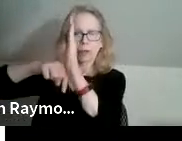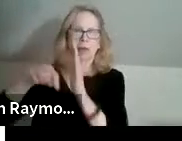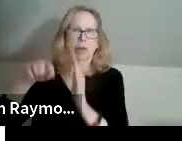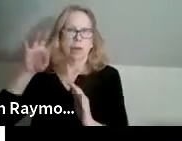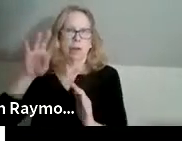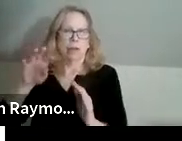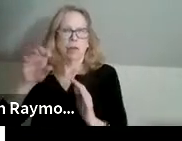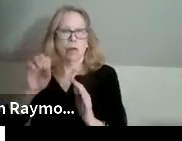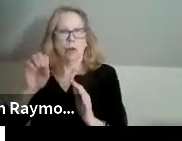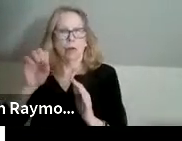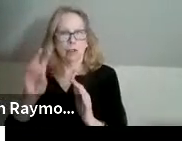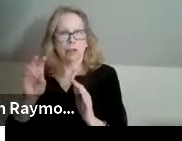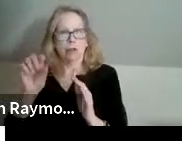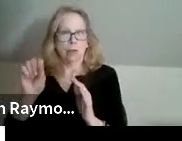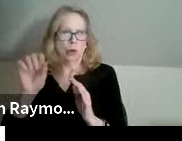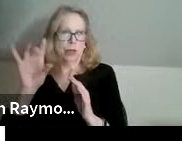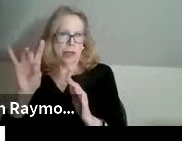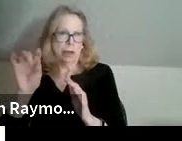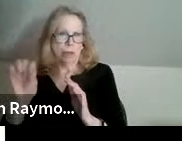407.8.1 through